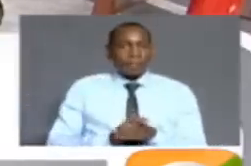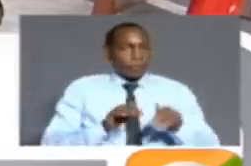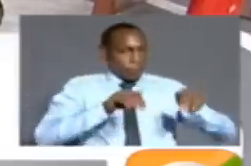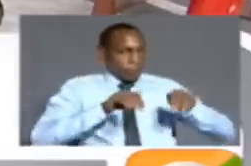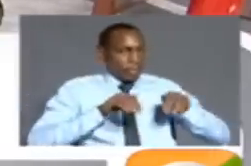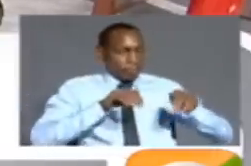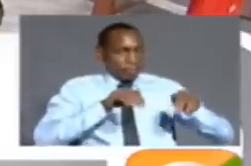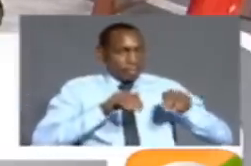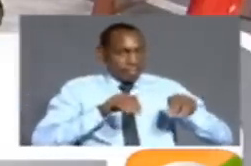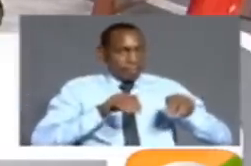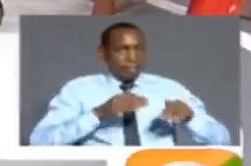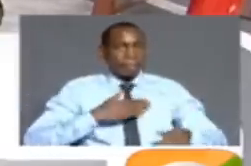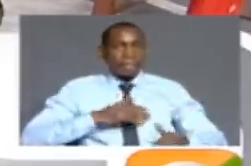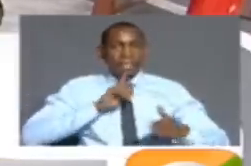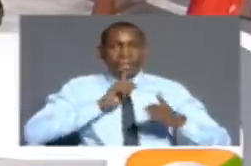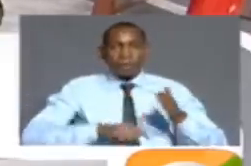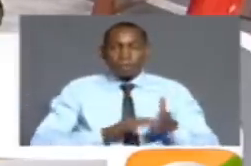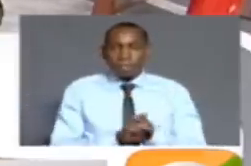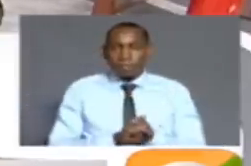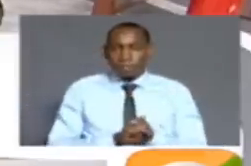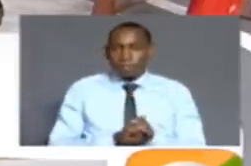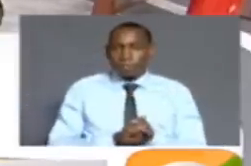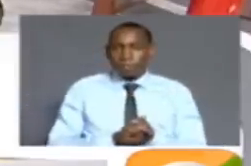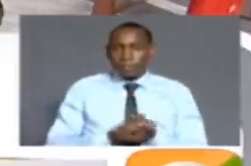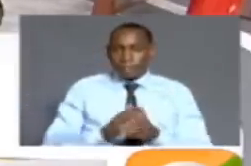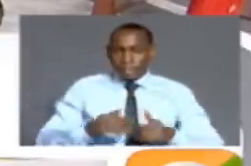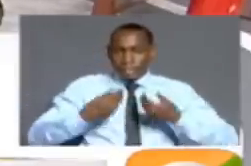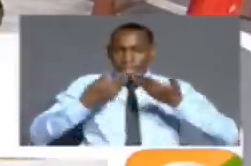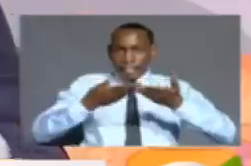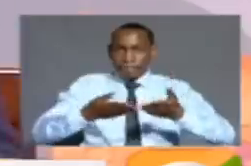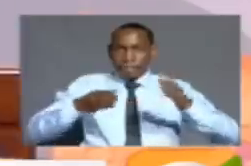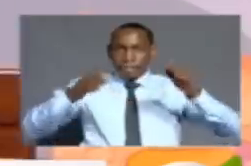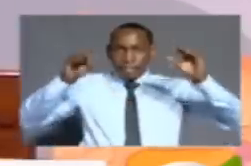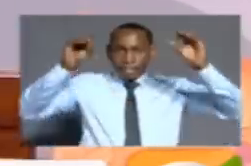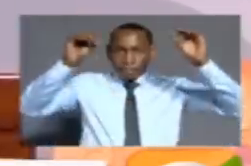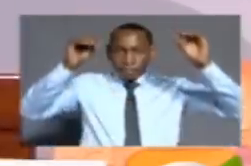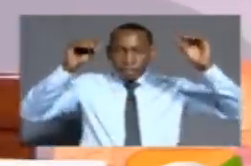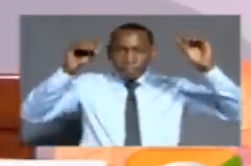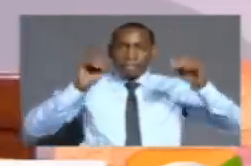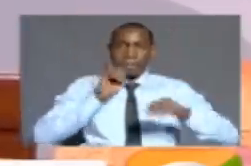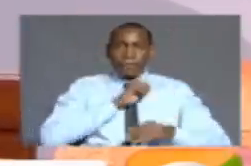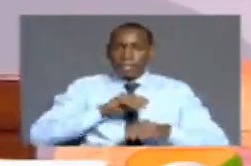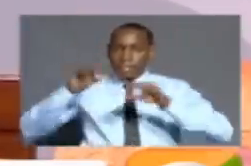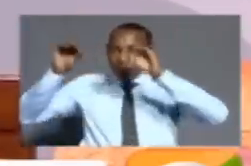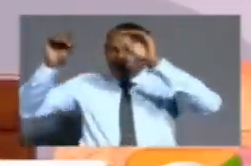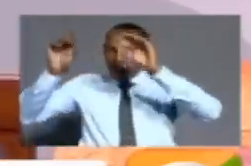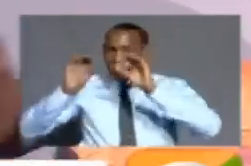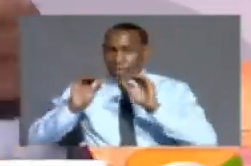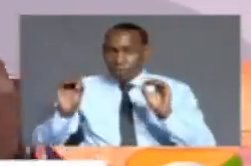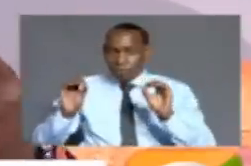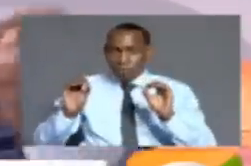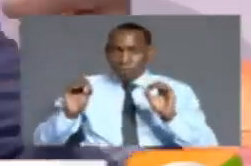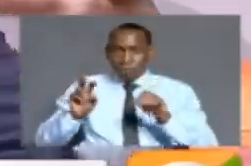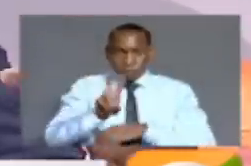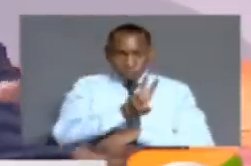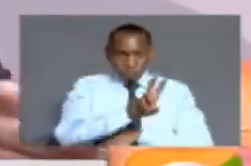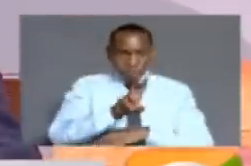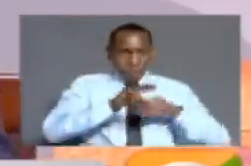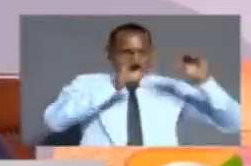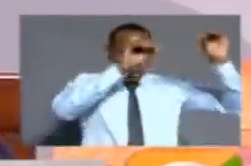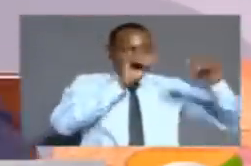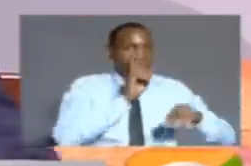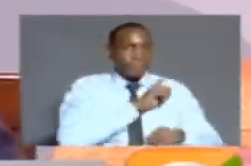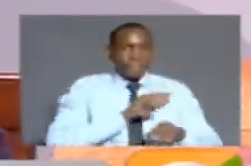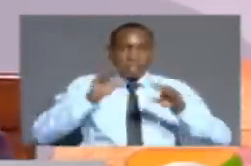county, listen, my friend. So that's what I'm saying. We're in trouble. Being given a qualified, an unqualified, you know, those two, qualified